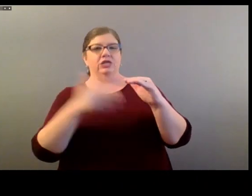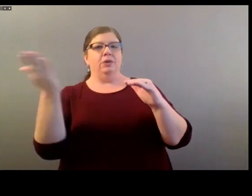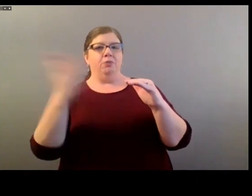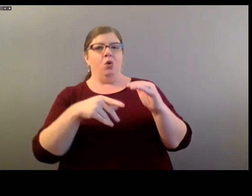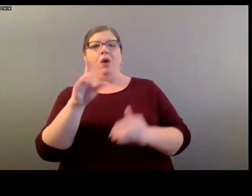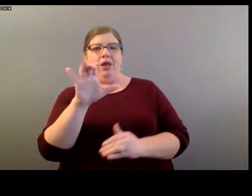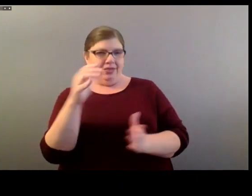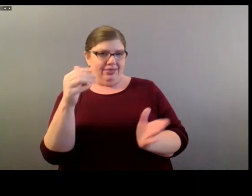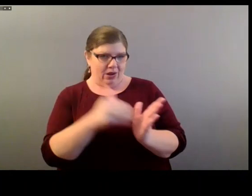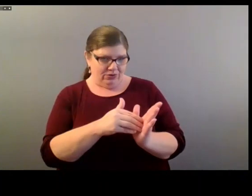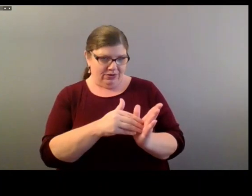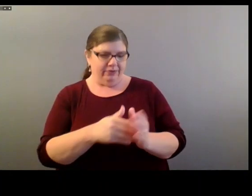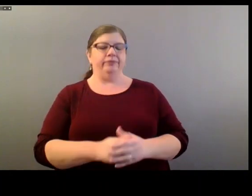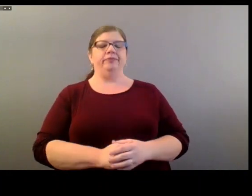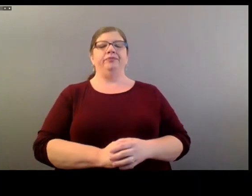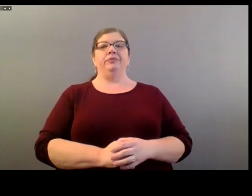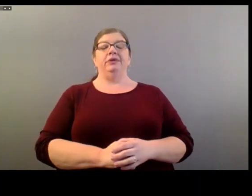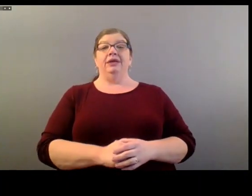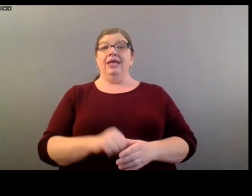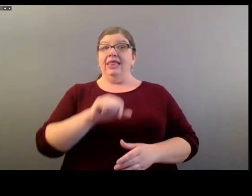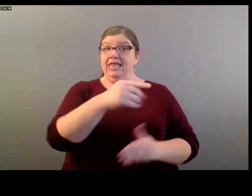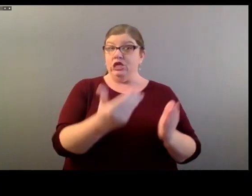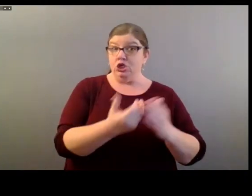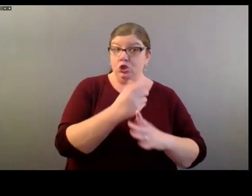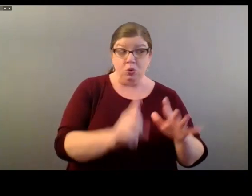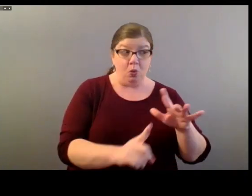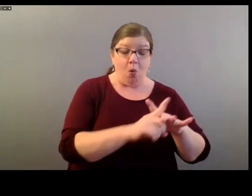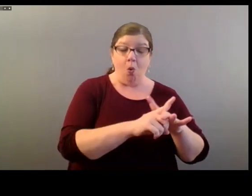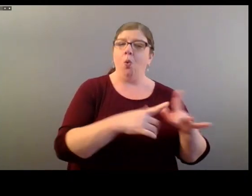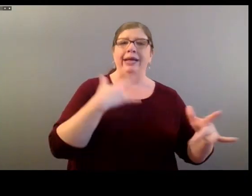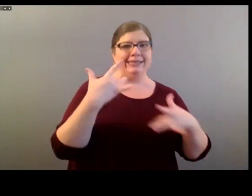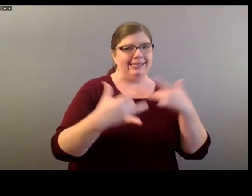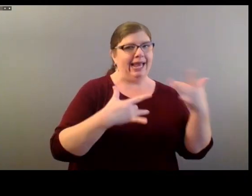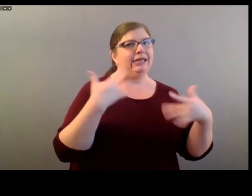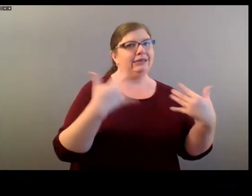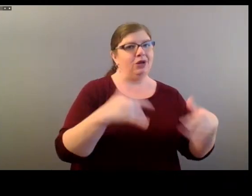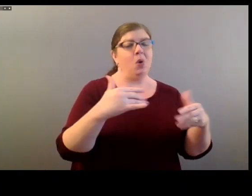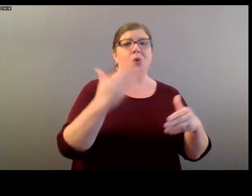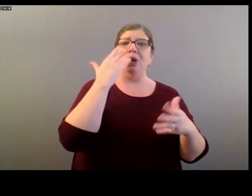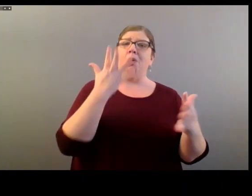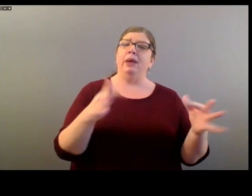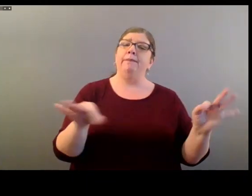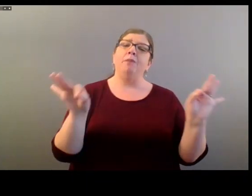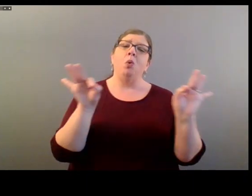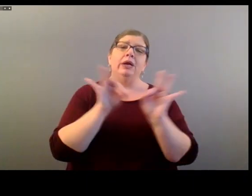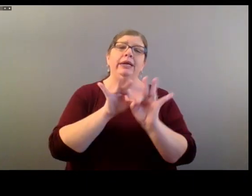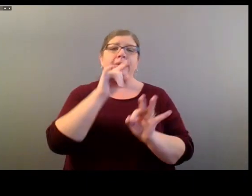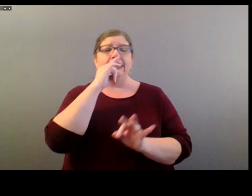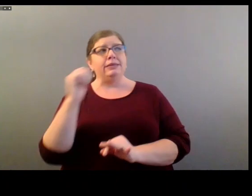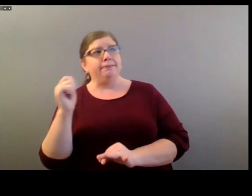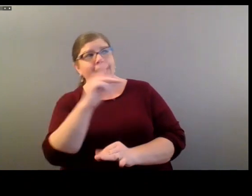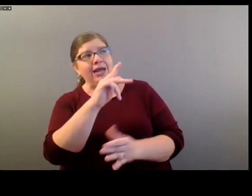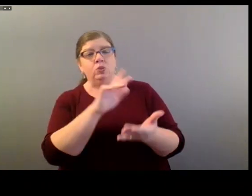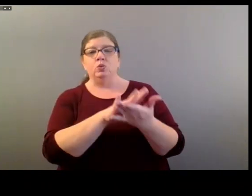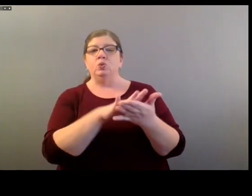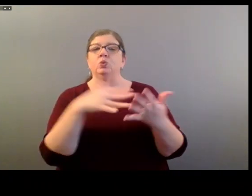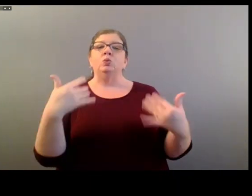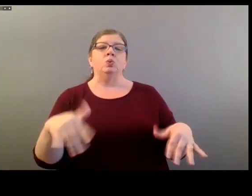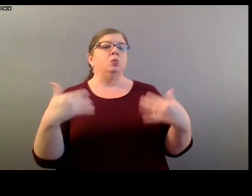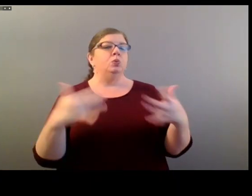We are really excited about this new development because we know how important it is to get our kids back into school.